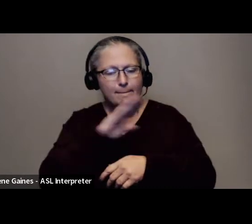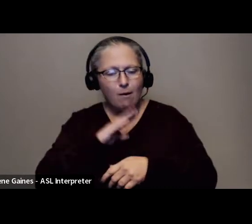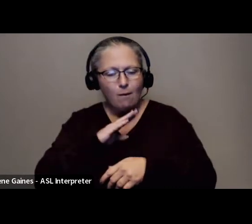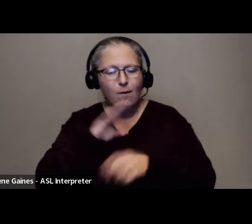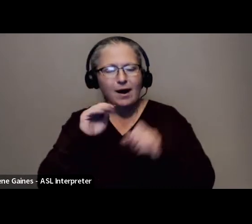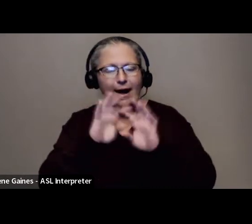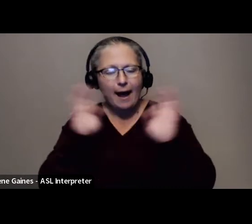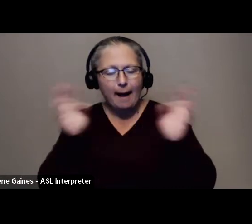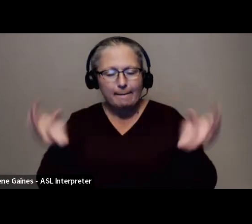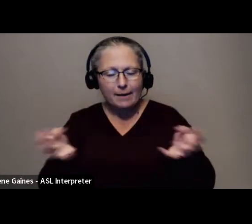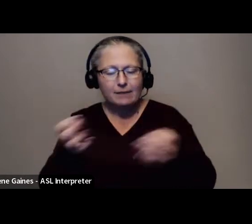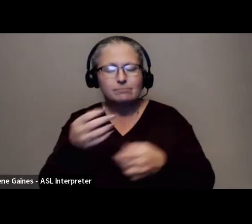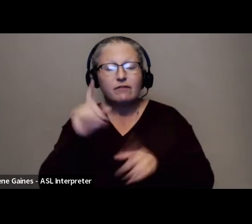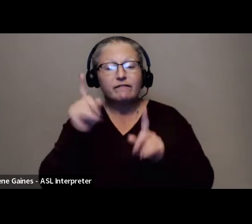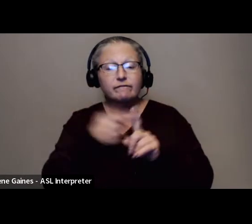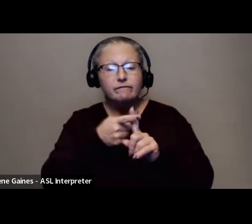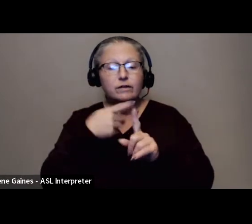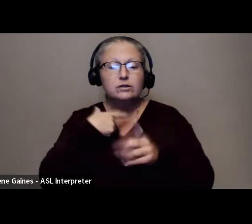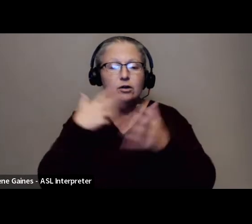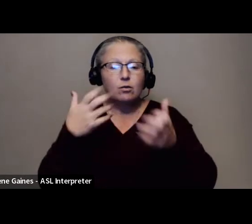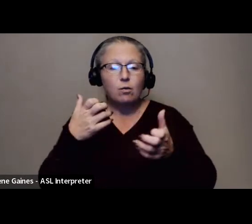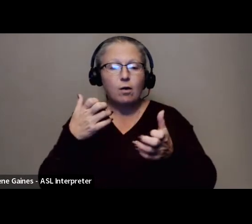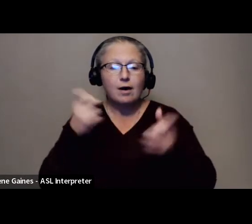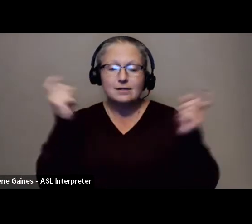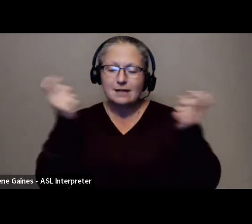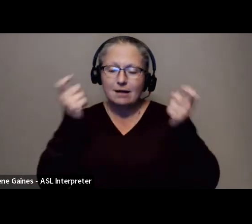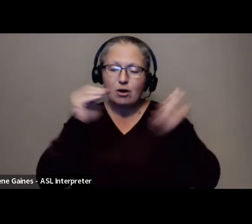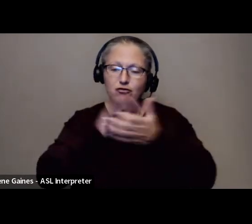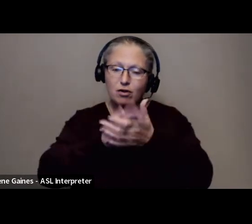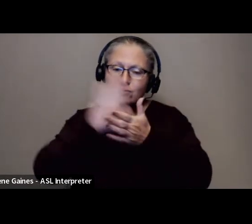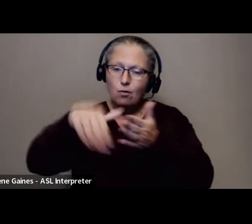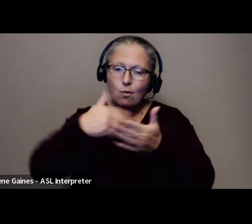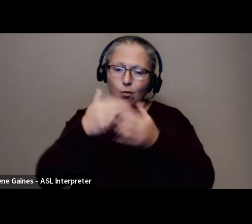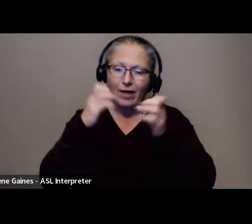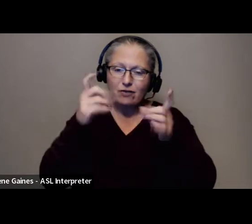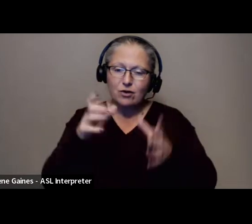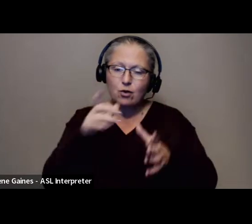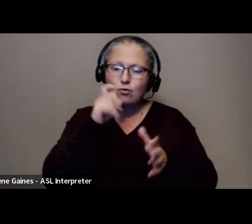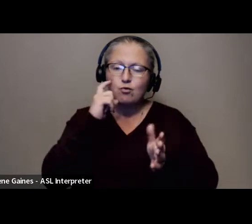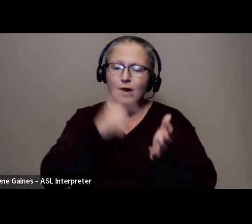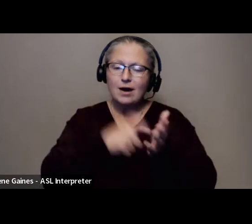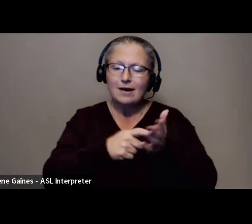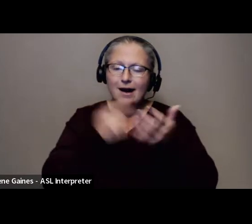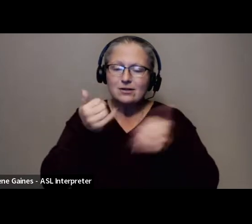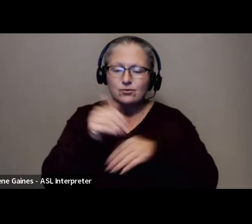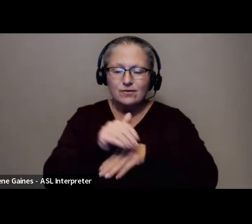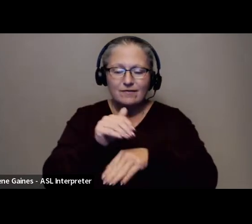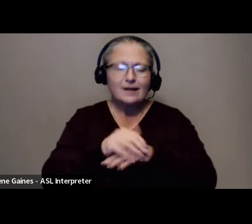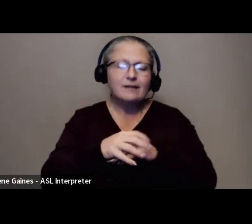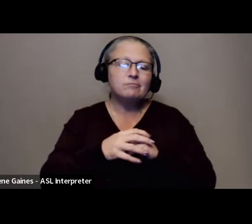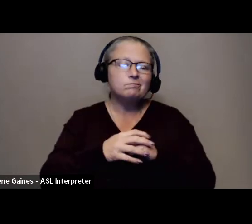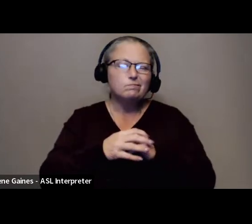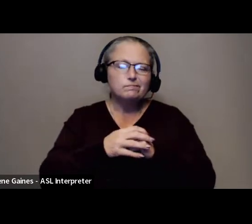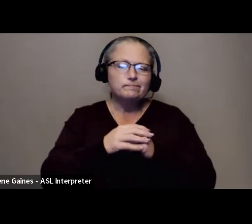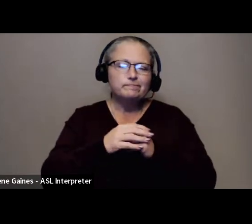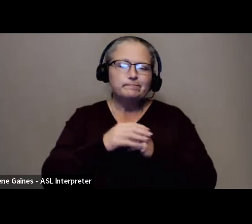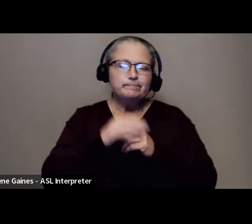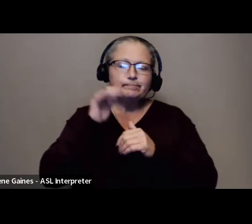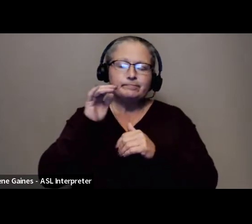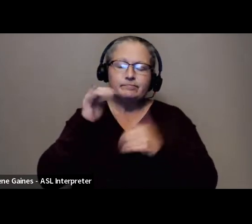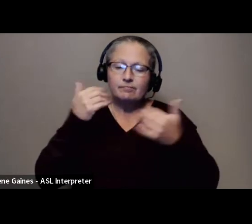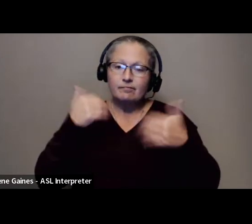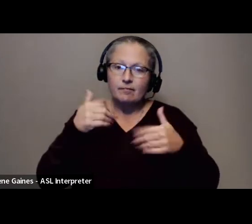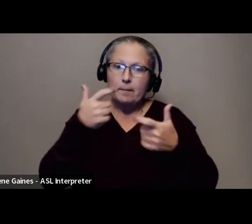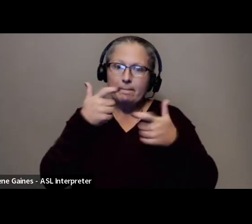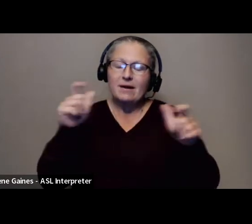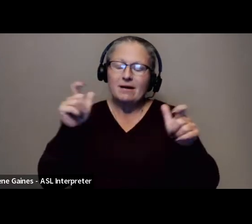cabinet. First, I'd like to again celebrate and congratulate all the educators who were recognized earlier this evening. This milestone in